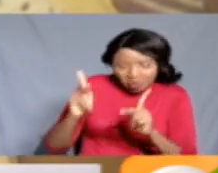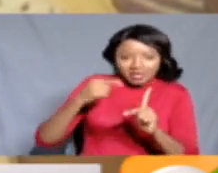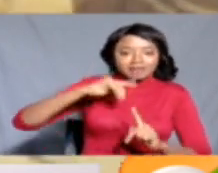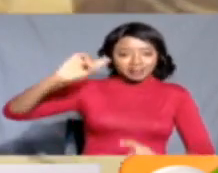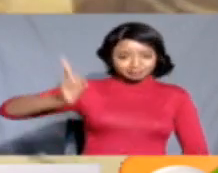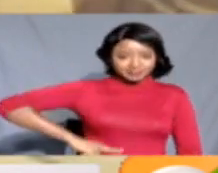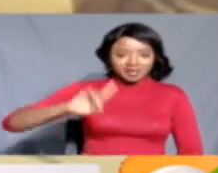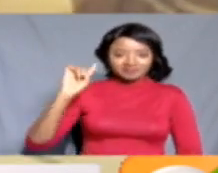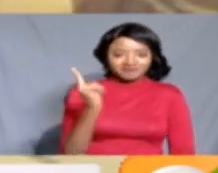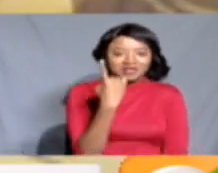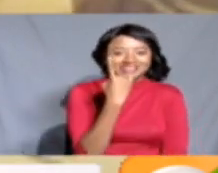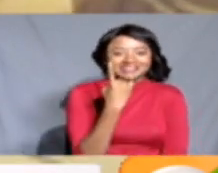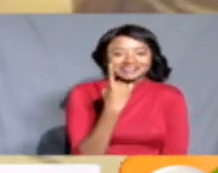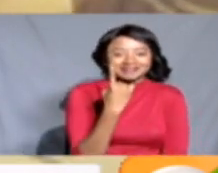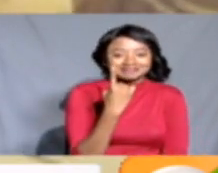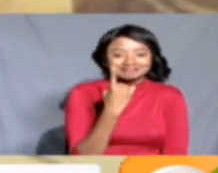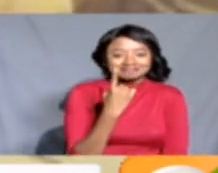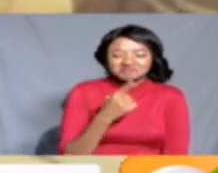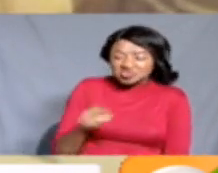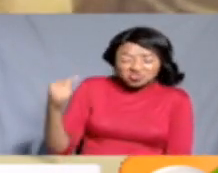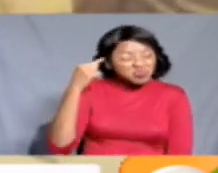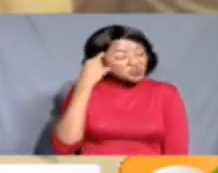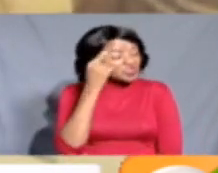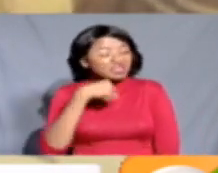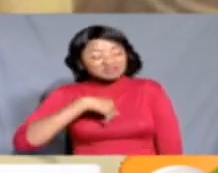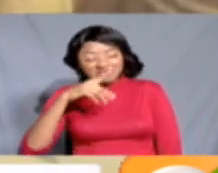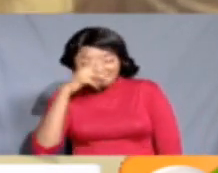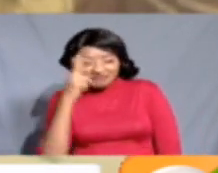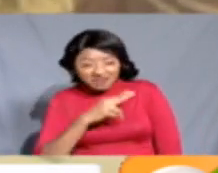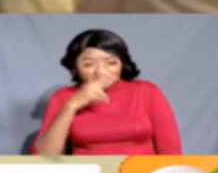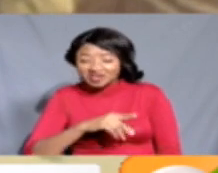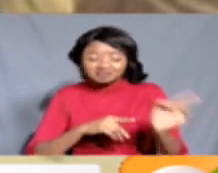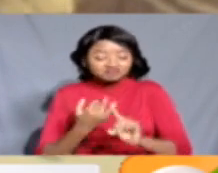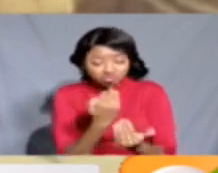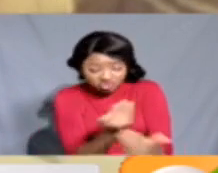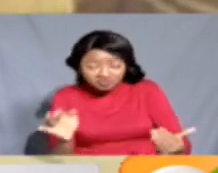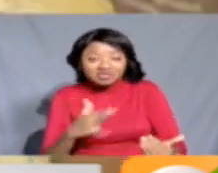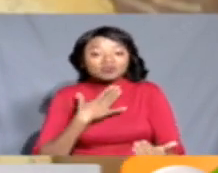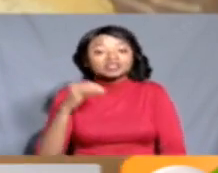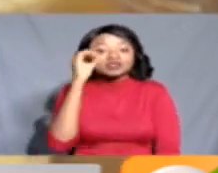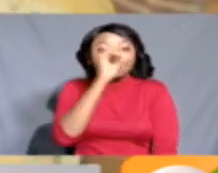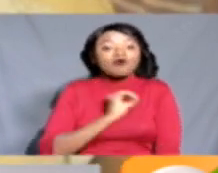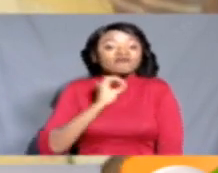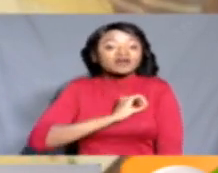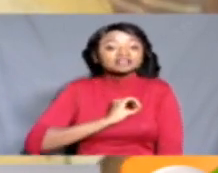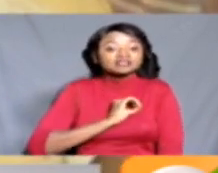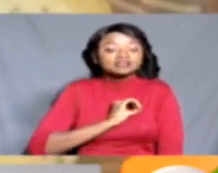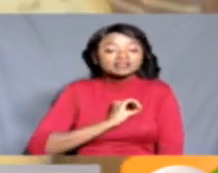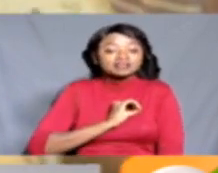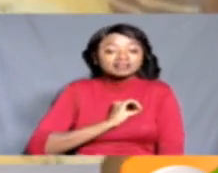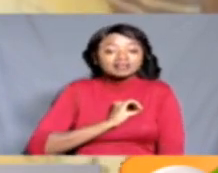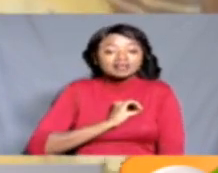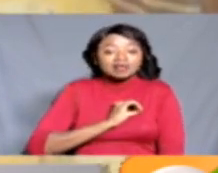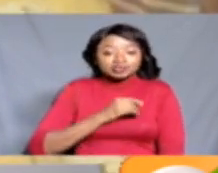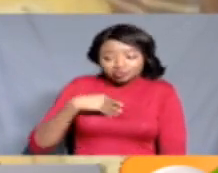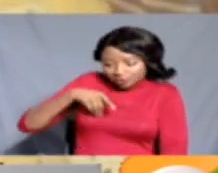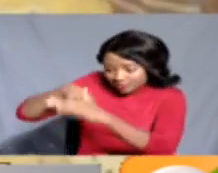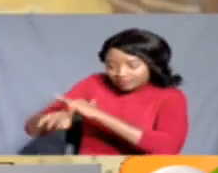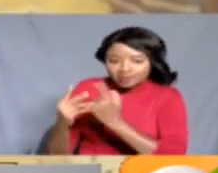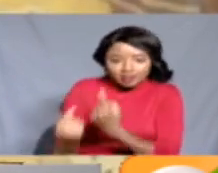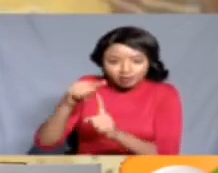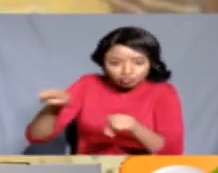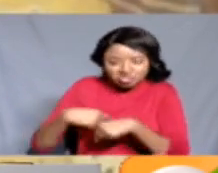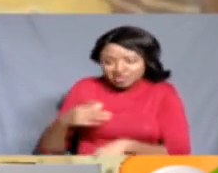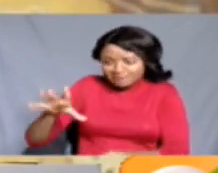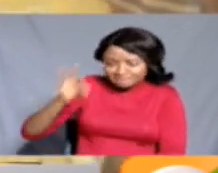nimeshiba. Akaniambia unadhanianga ni jokes, hawa watoto nataka waacho wakiwa orphans. Sasa akaenda, akachukua kisu haraka